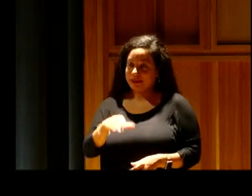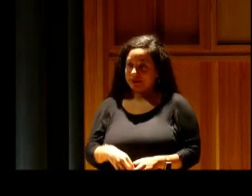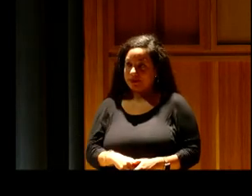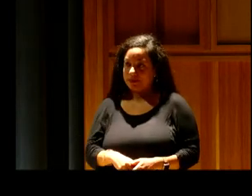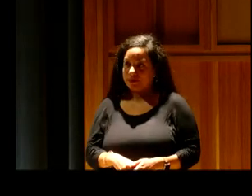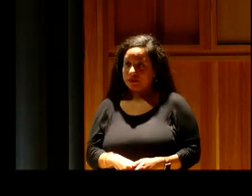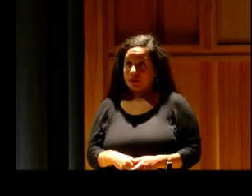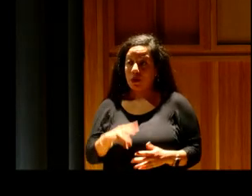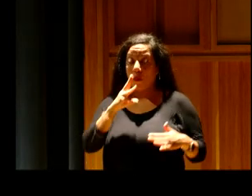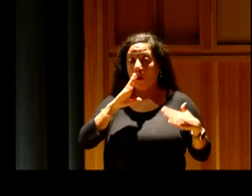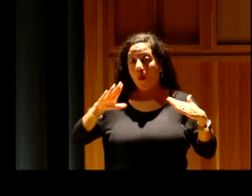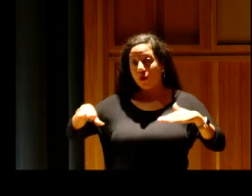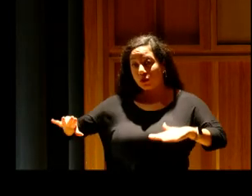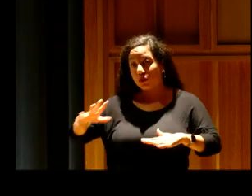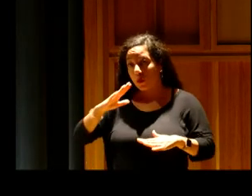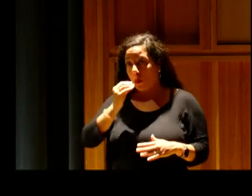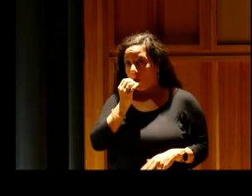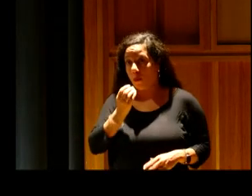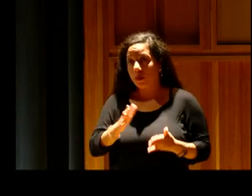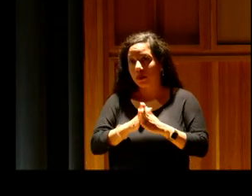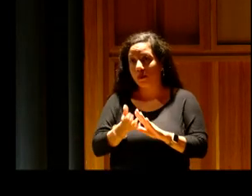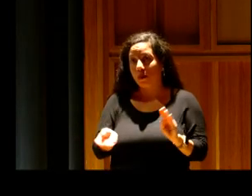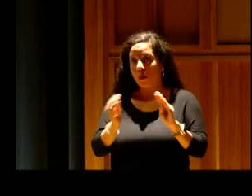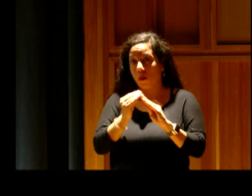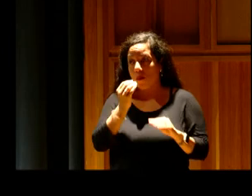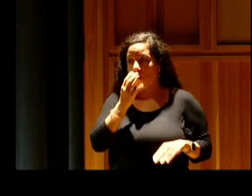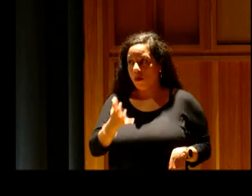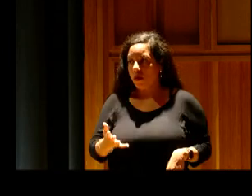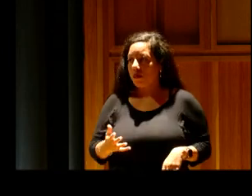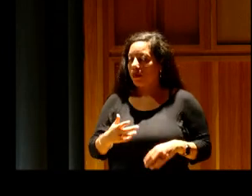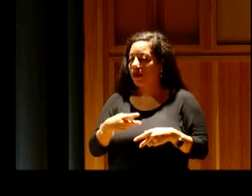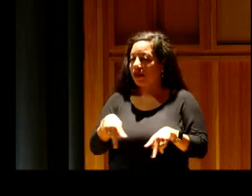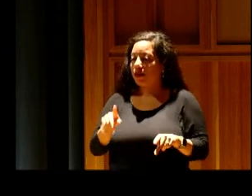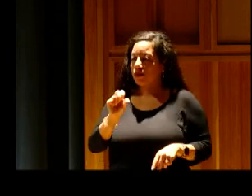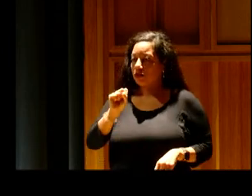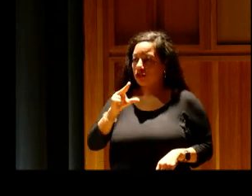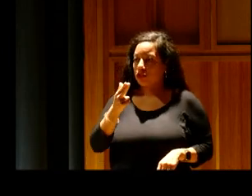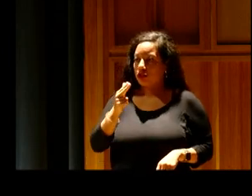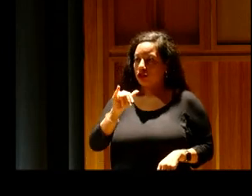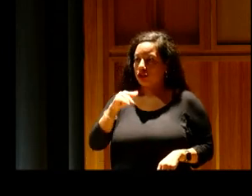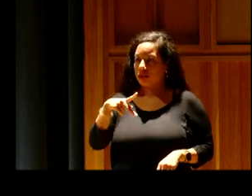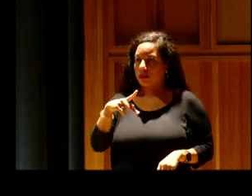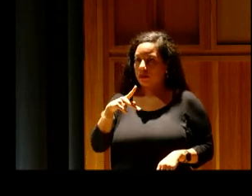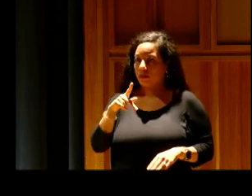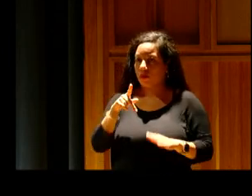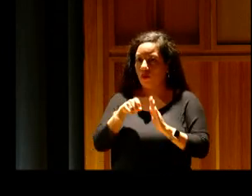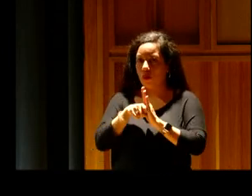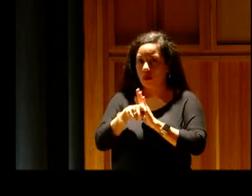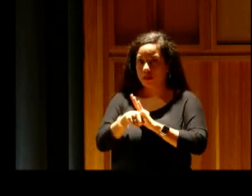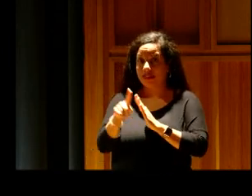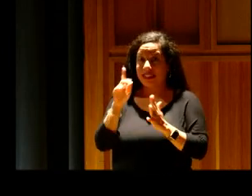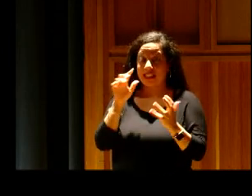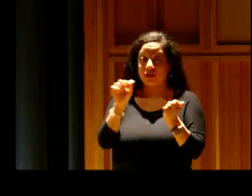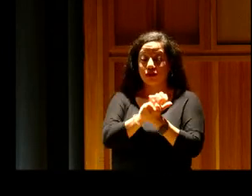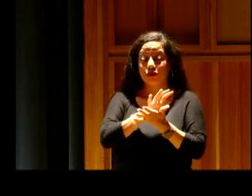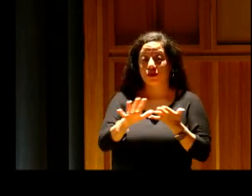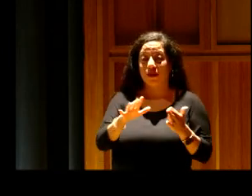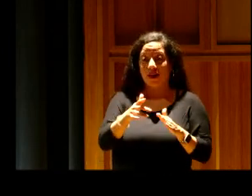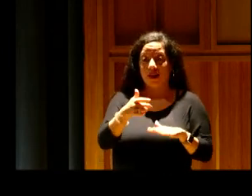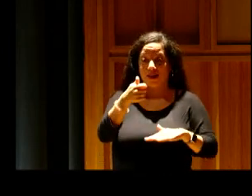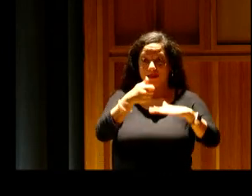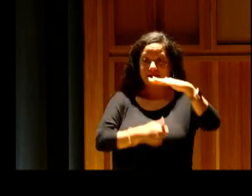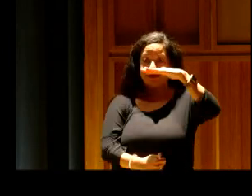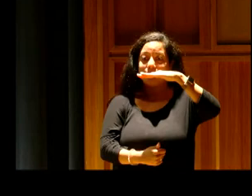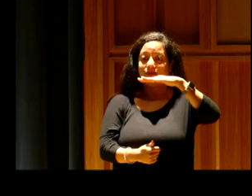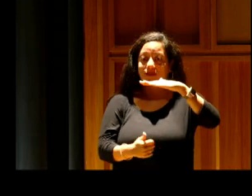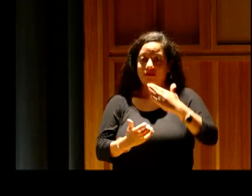Warming oceans have allowed shipworms, which destroy underwater wooden shipwrecks, to expand